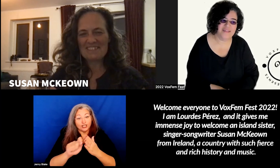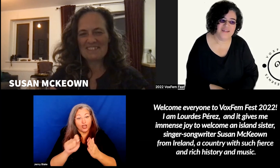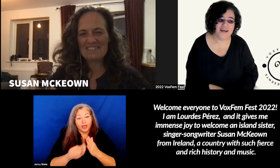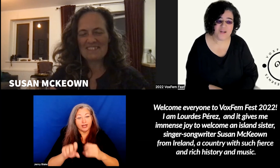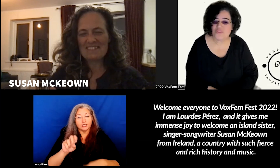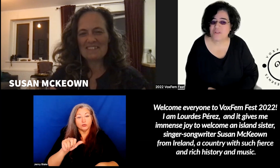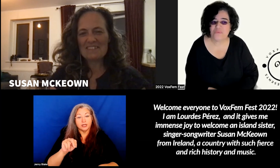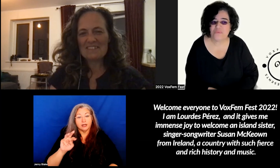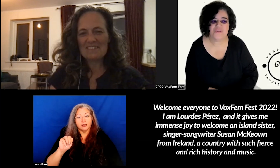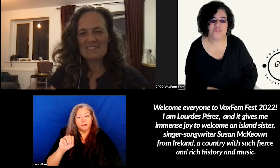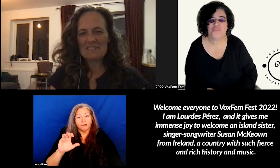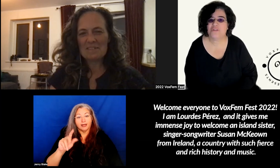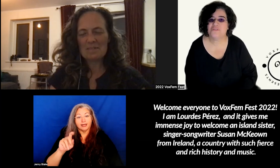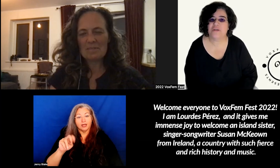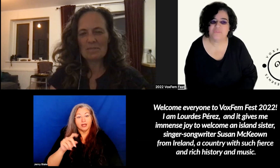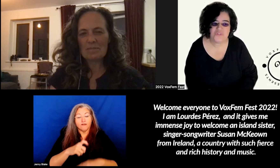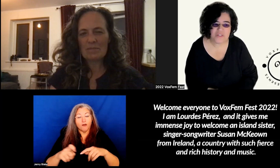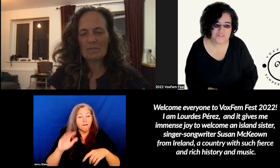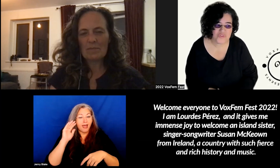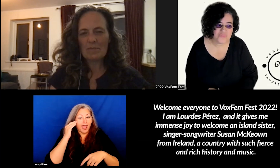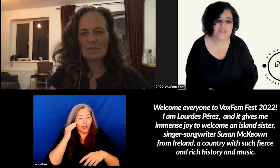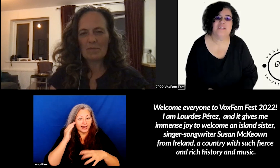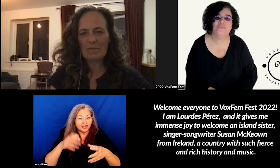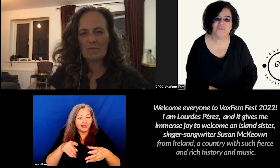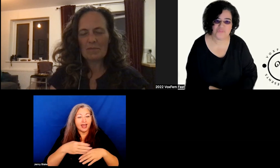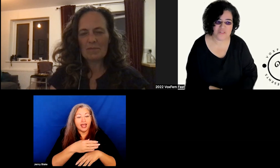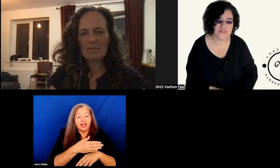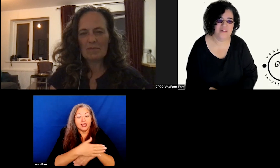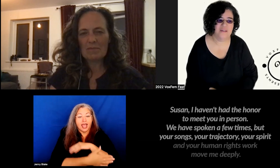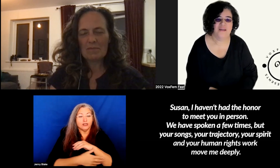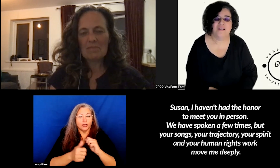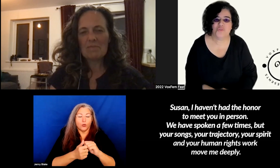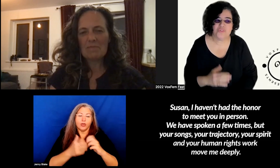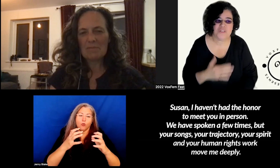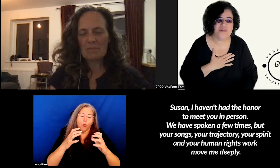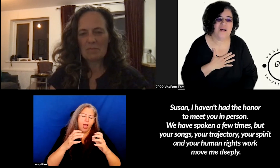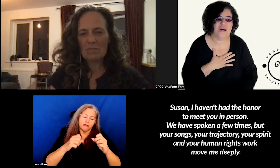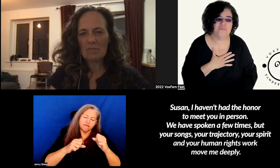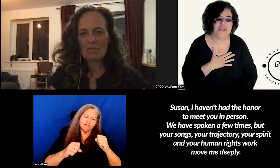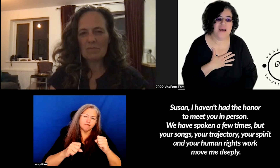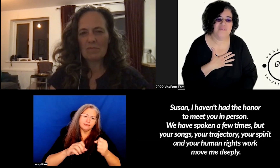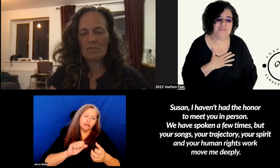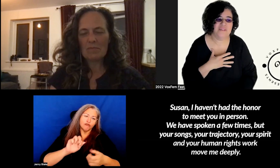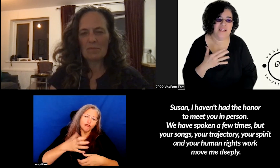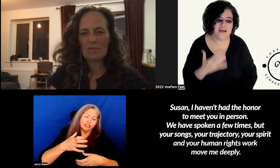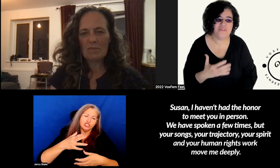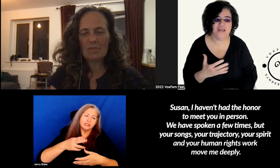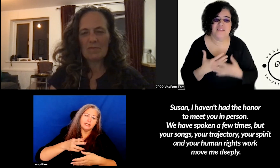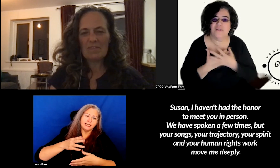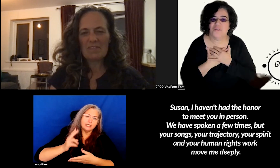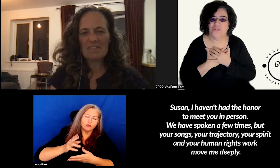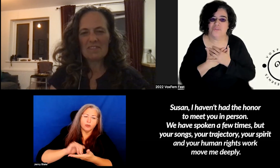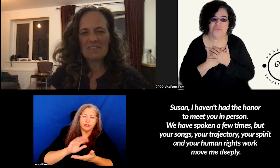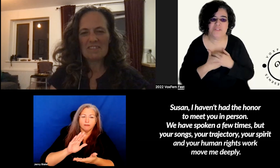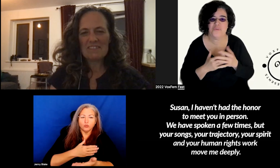Ireland, a country with such fierce and rich history and music. Susan, I haven't had